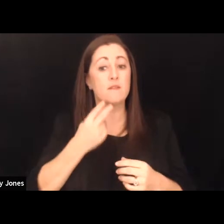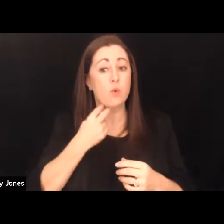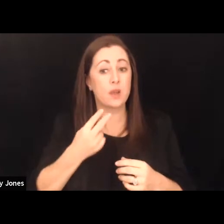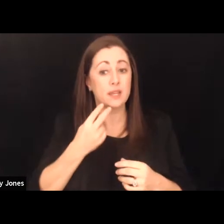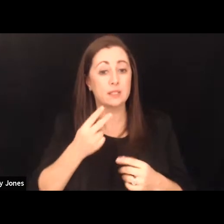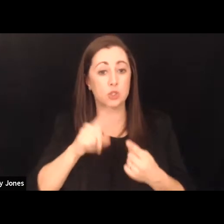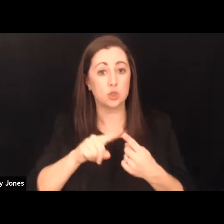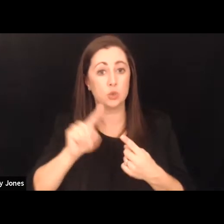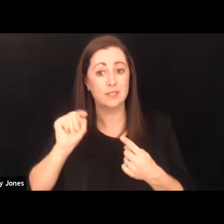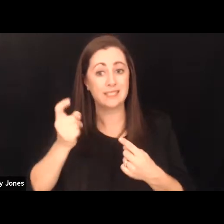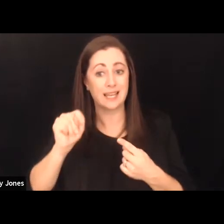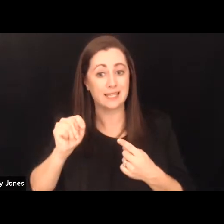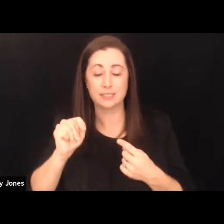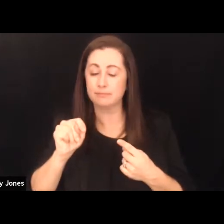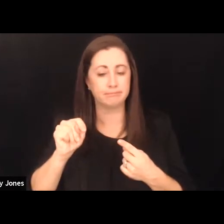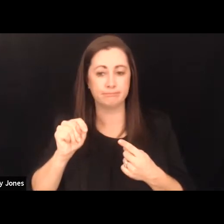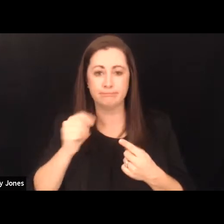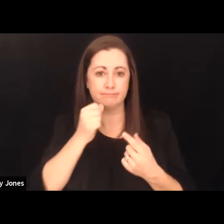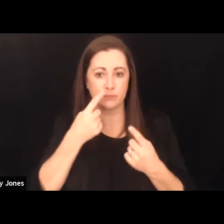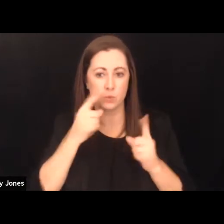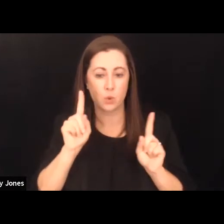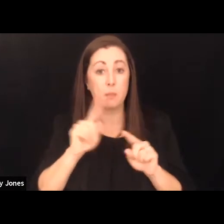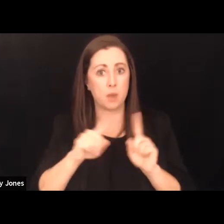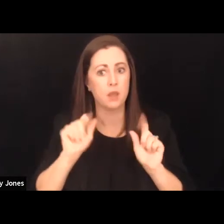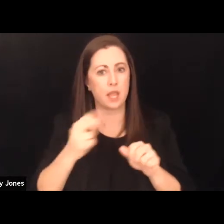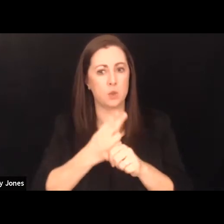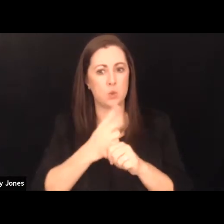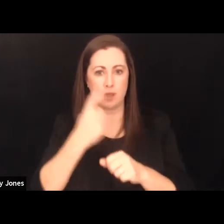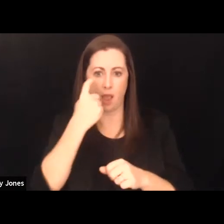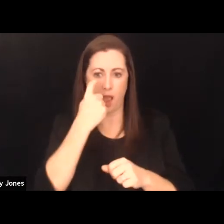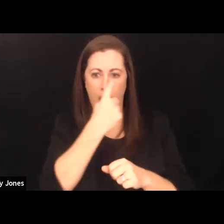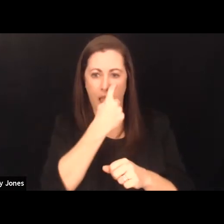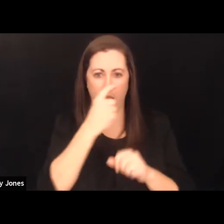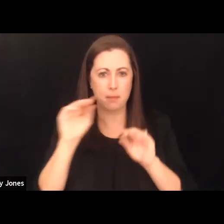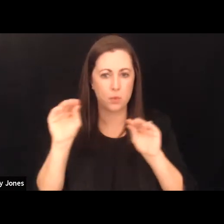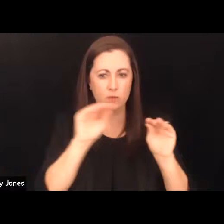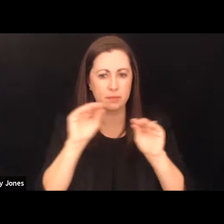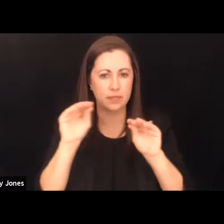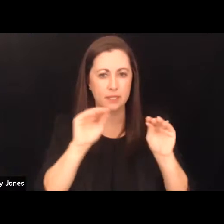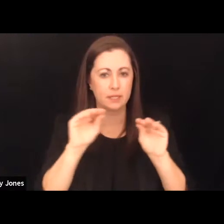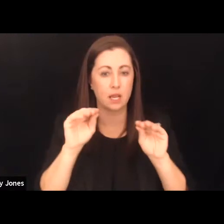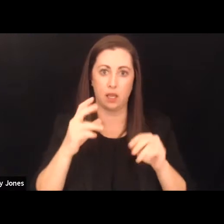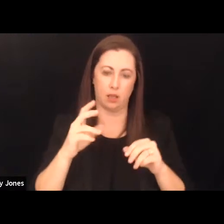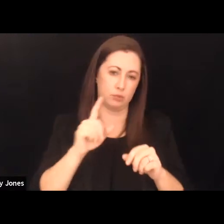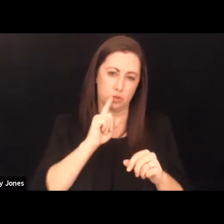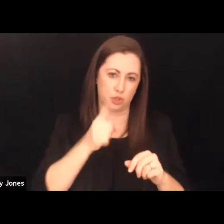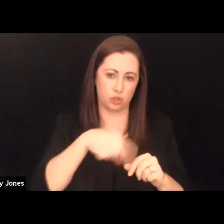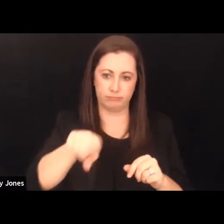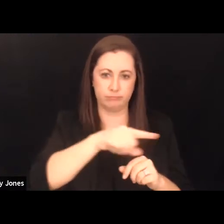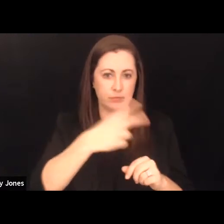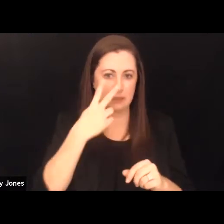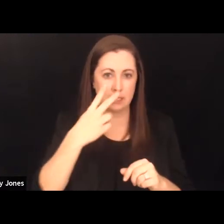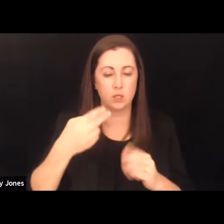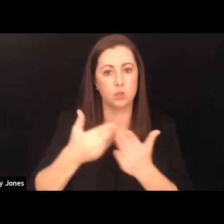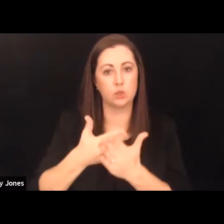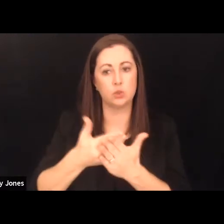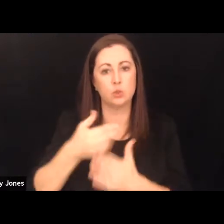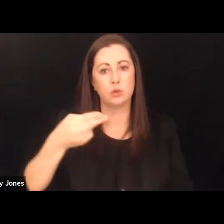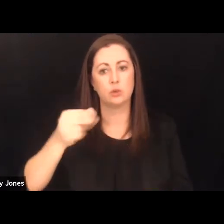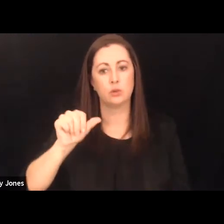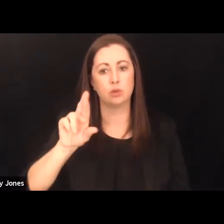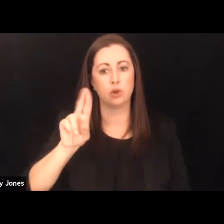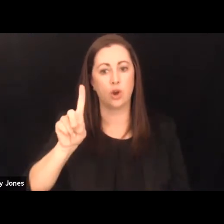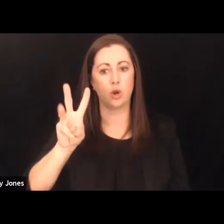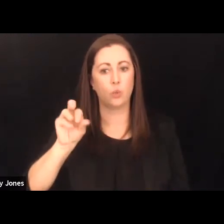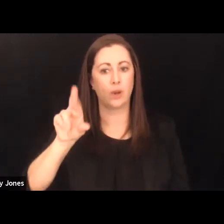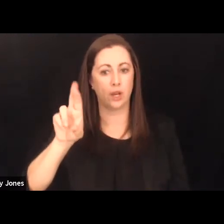text, but they can use eye movements. I'm sure many of you have seen this. We have new hardware now where just eye